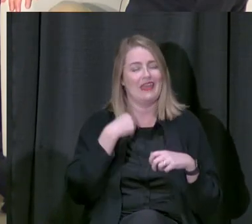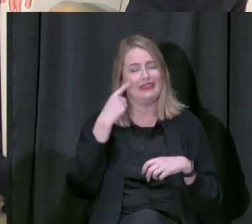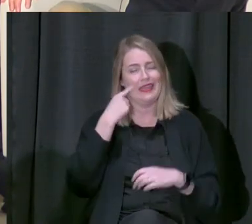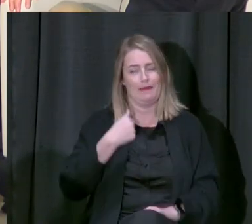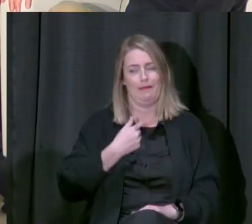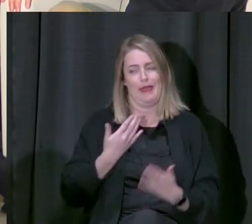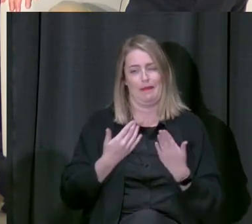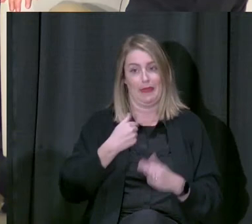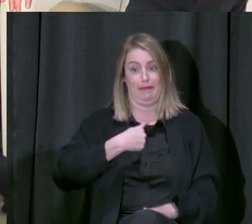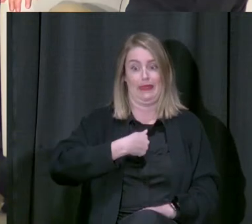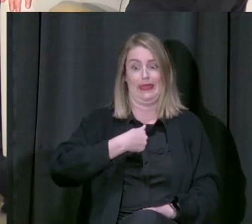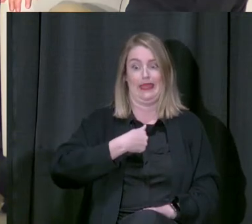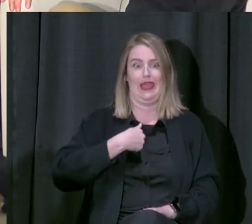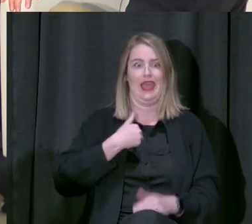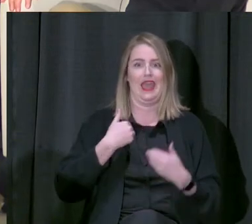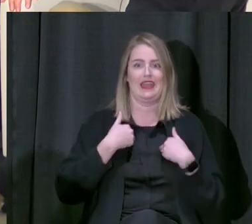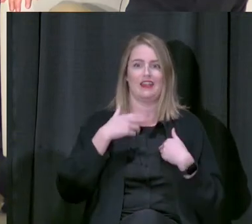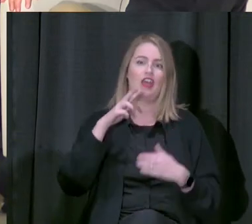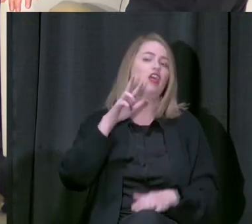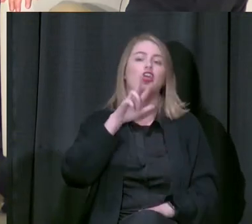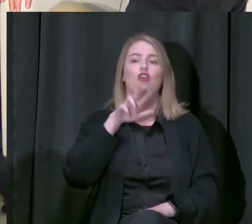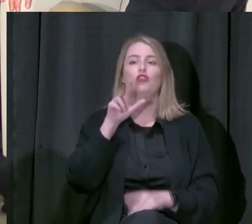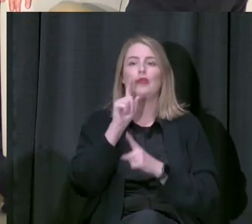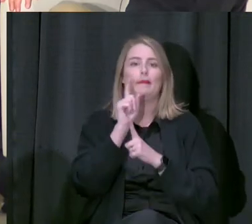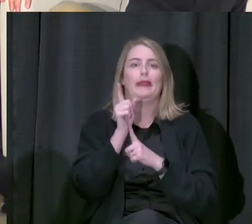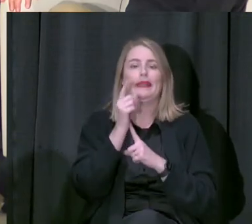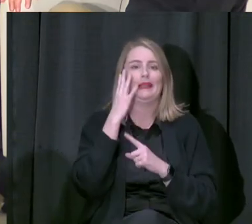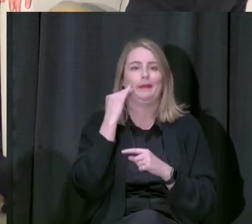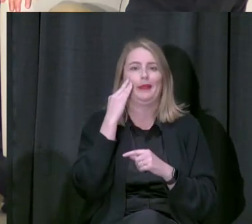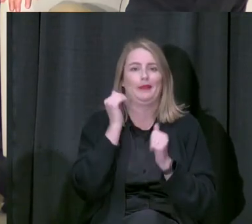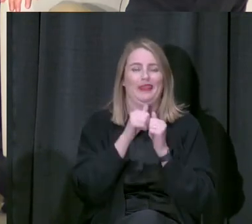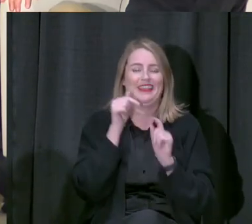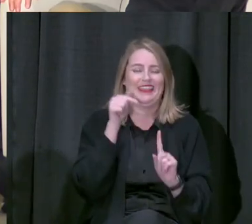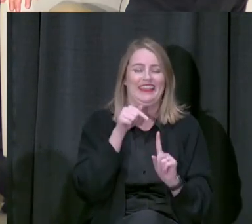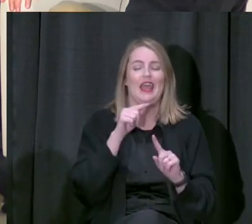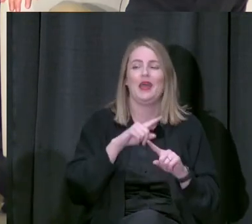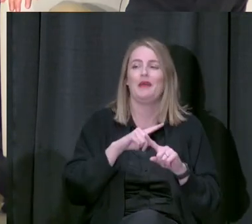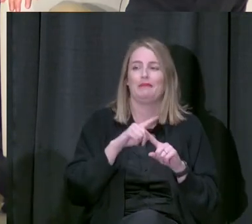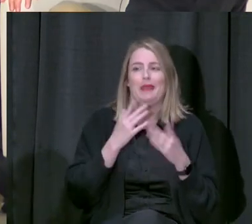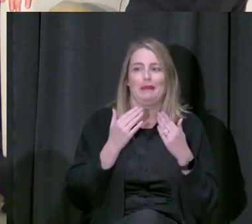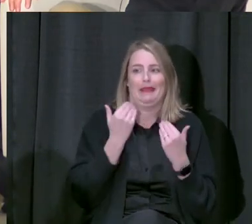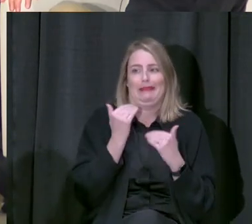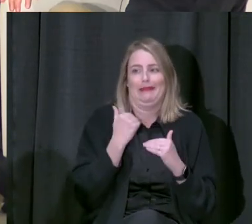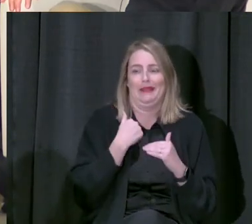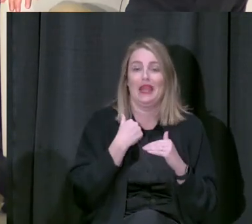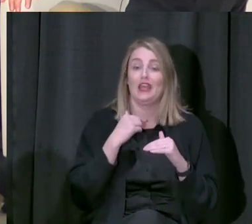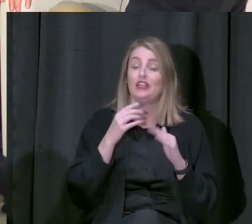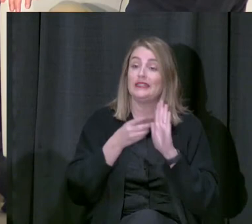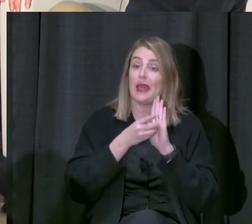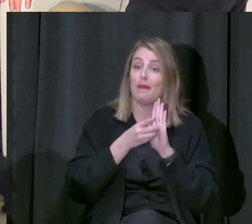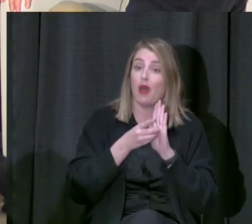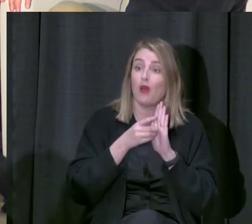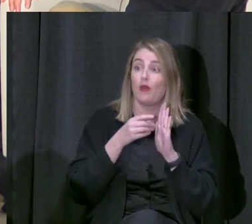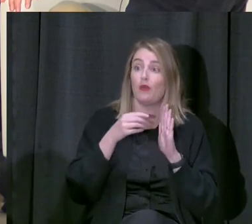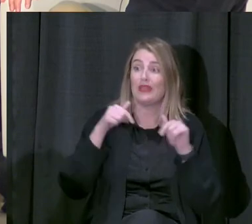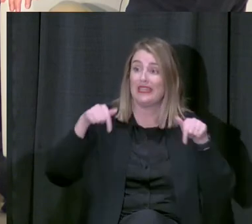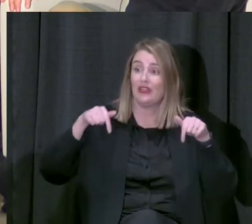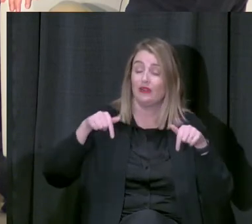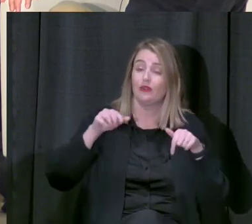about 33 minutes of experience with this. It's CSUN. Is there going to be a demo, a walkthrough,